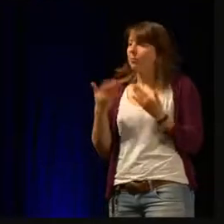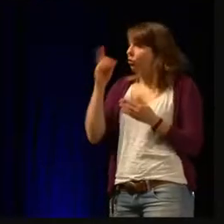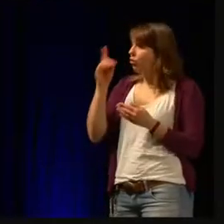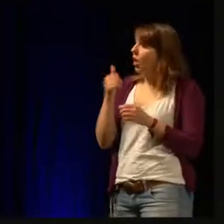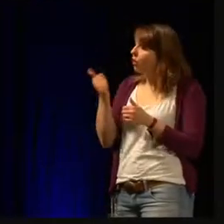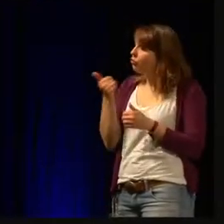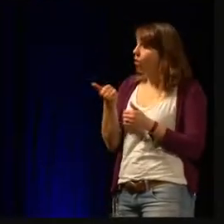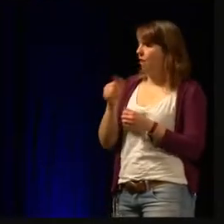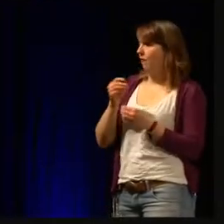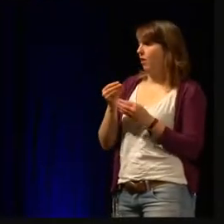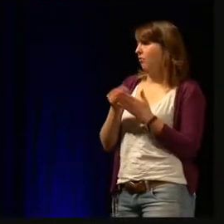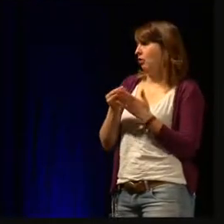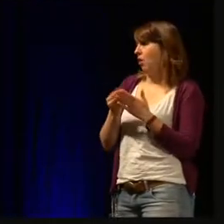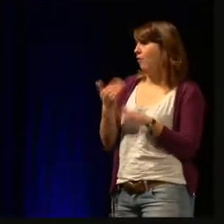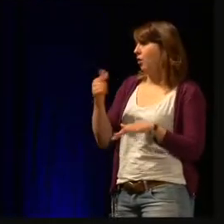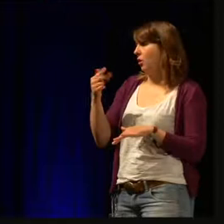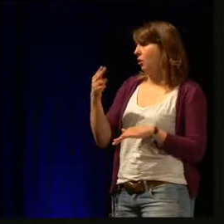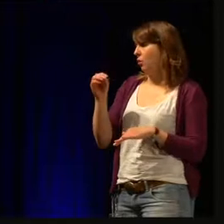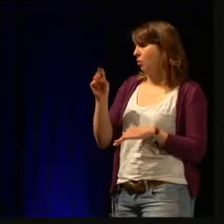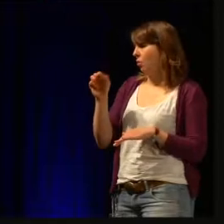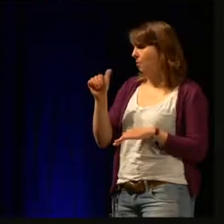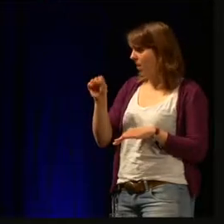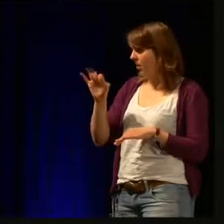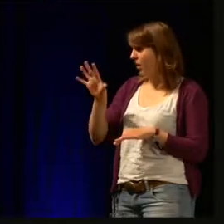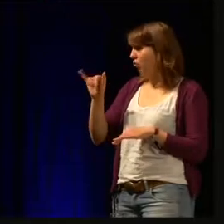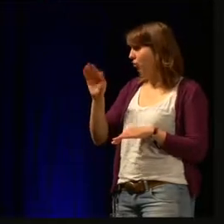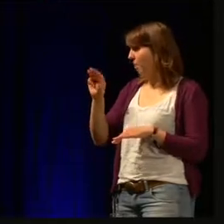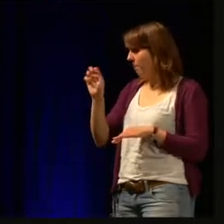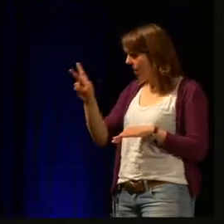There's another example from the Deutschlandfunk,